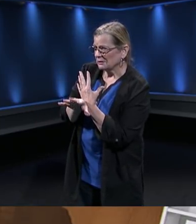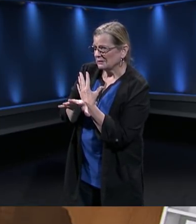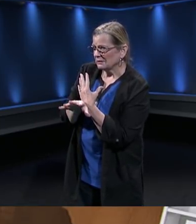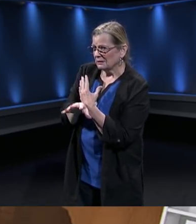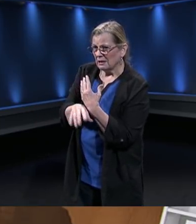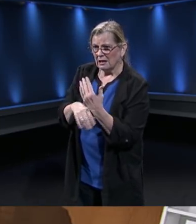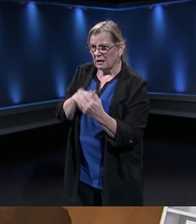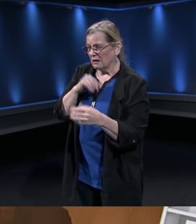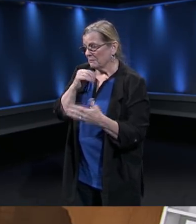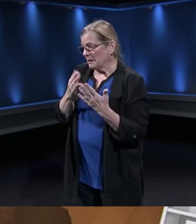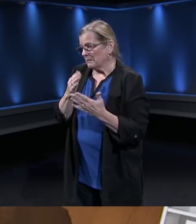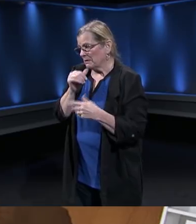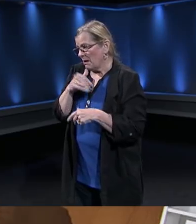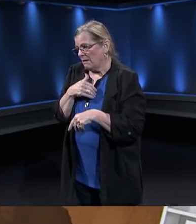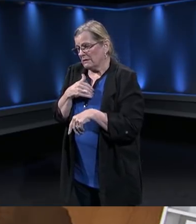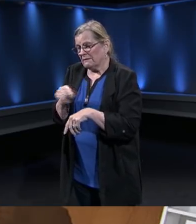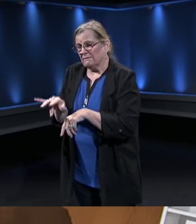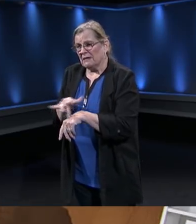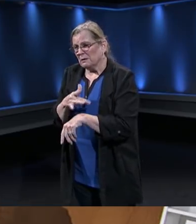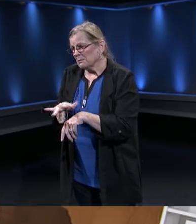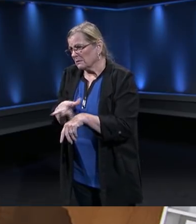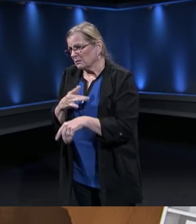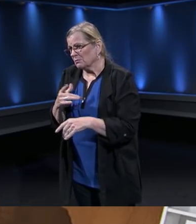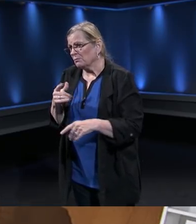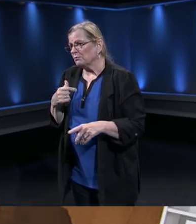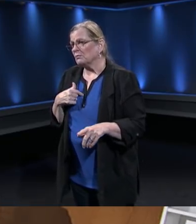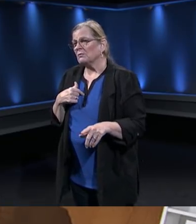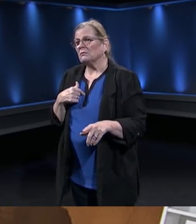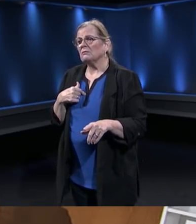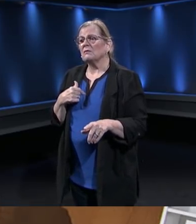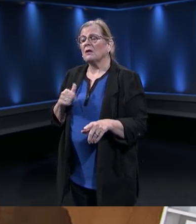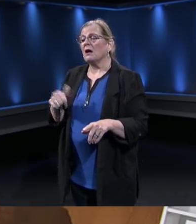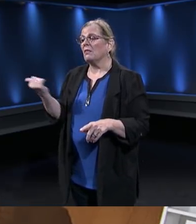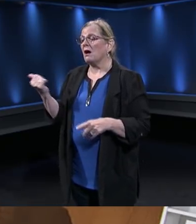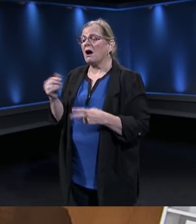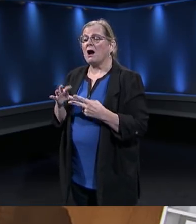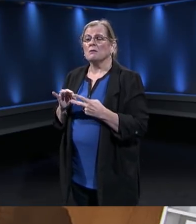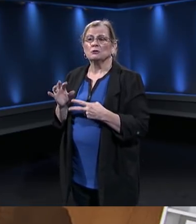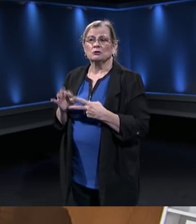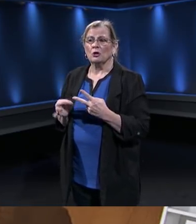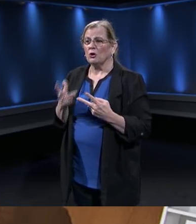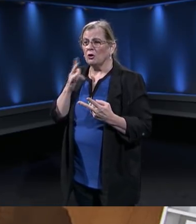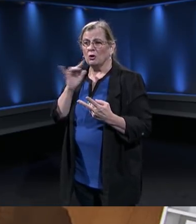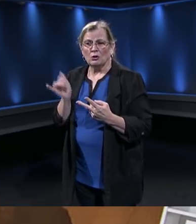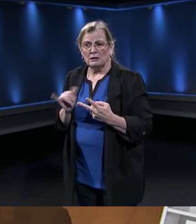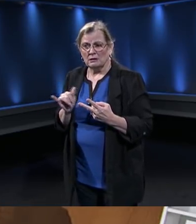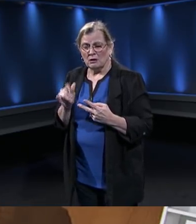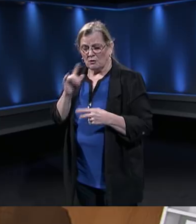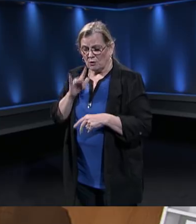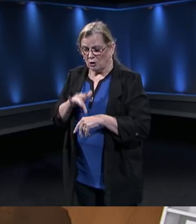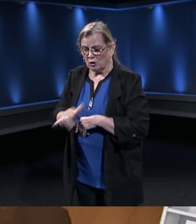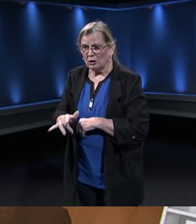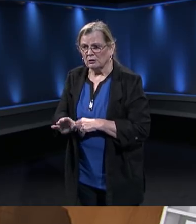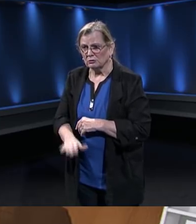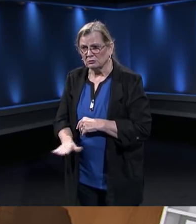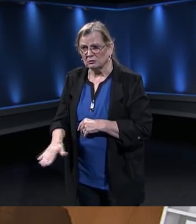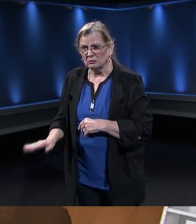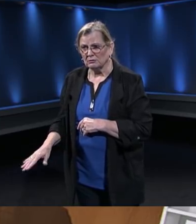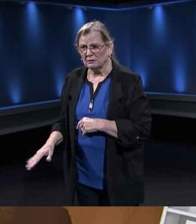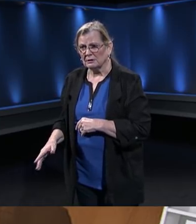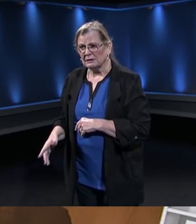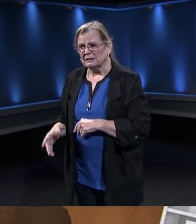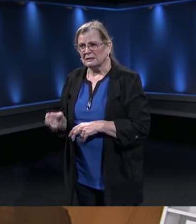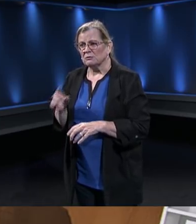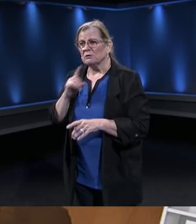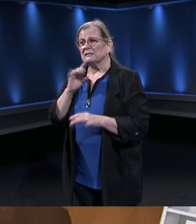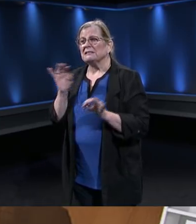far. So I was wondering what other options or arrangements are being made for kids like her that have these significant special